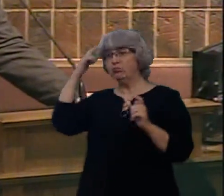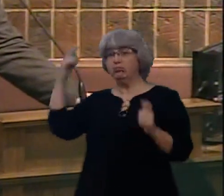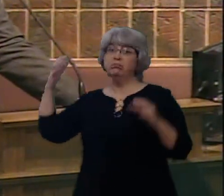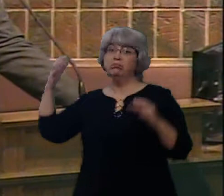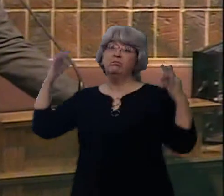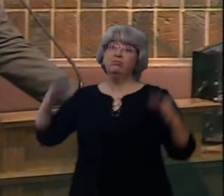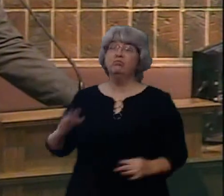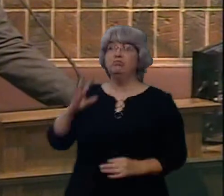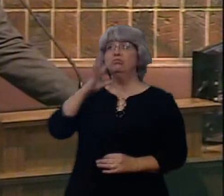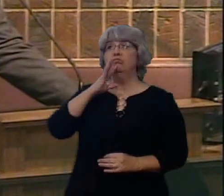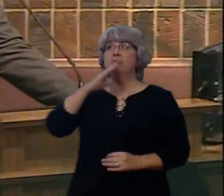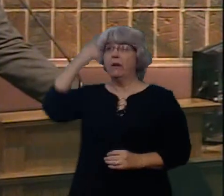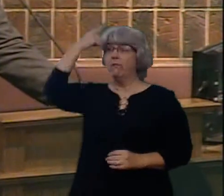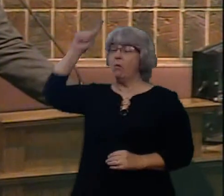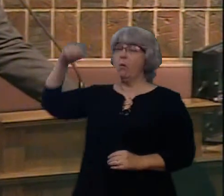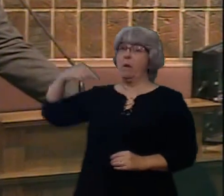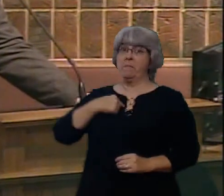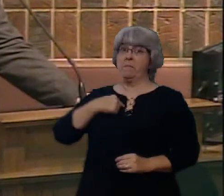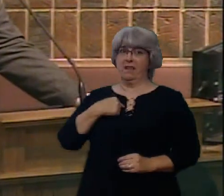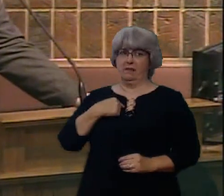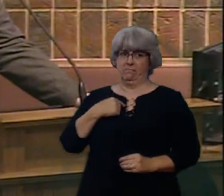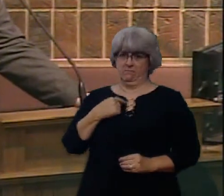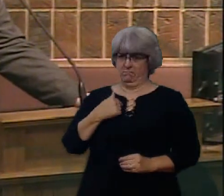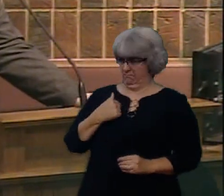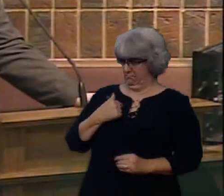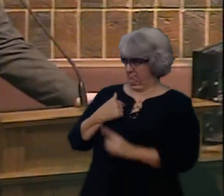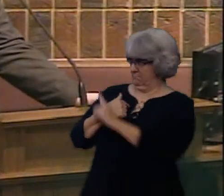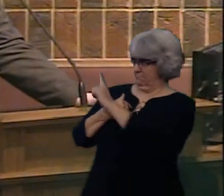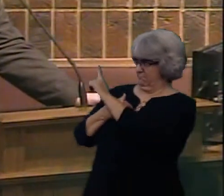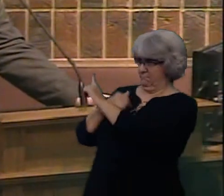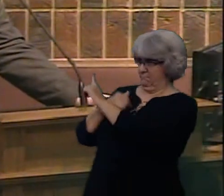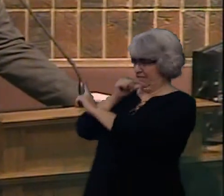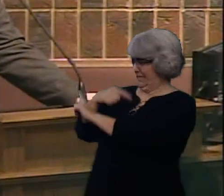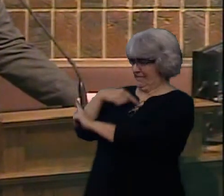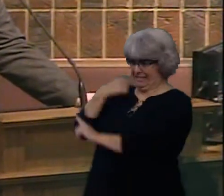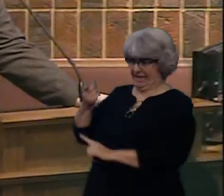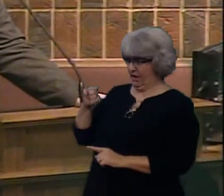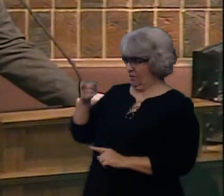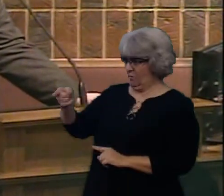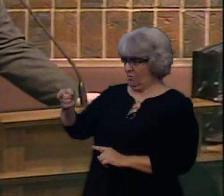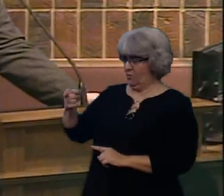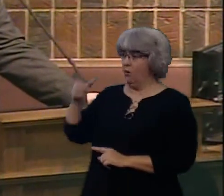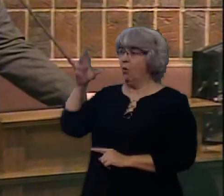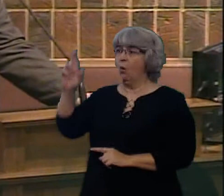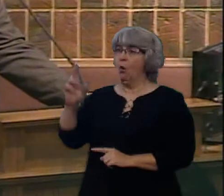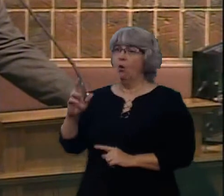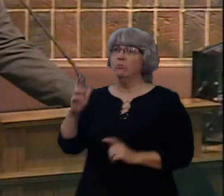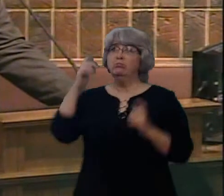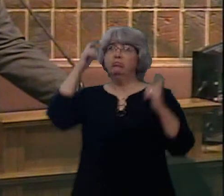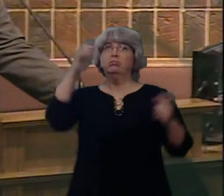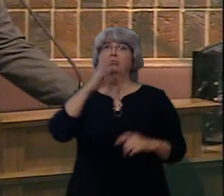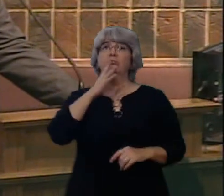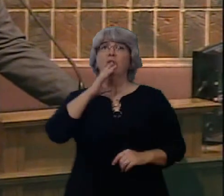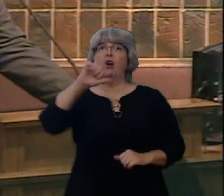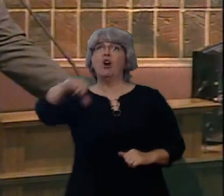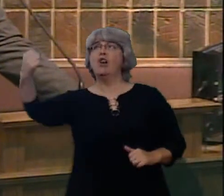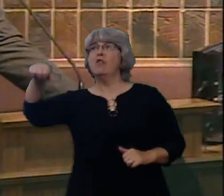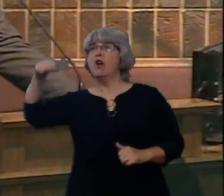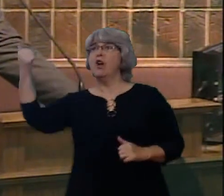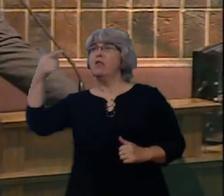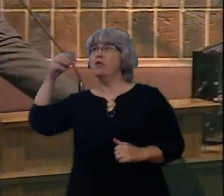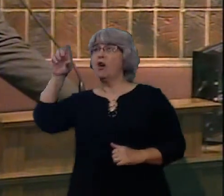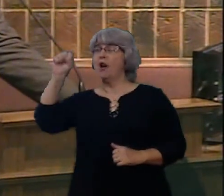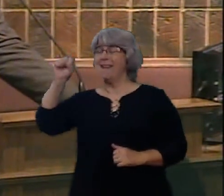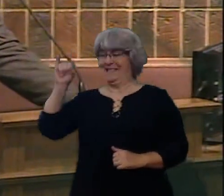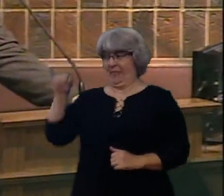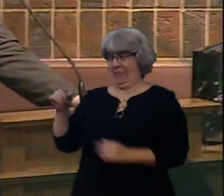name that I have not commanded him to speak, or who speaks in the name of other gods, that same prophet shall die. And if in your heart